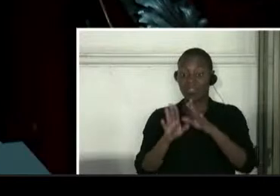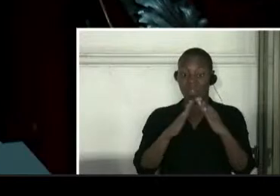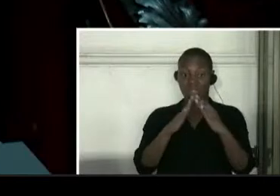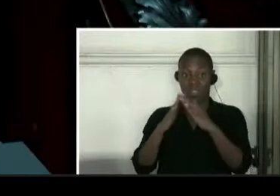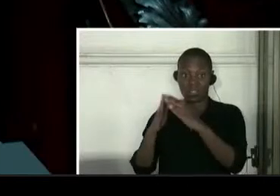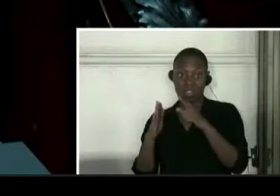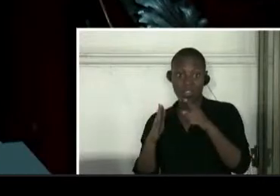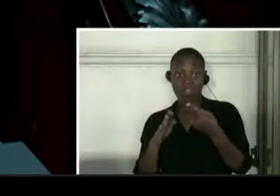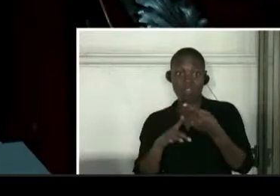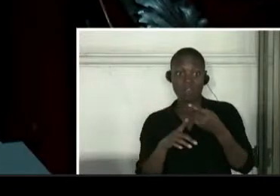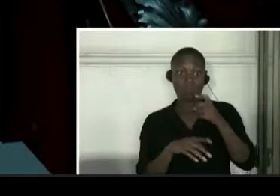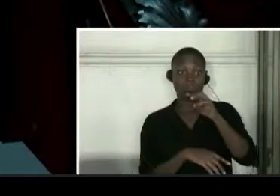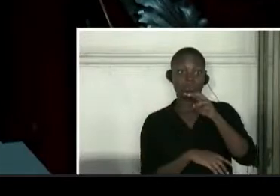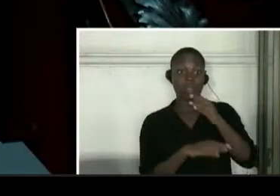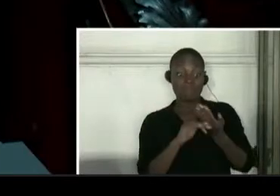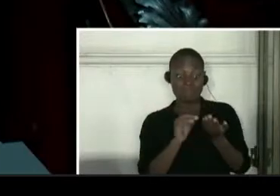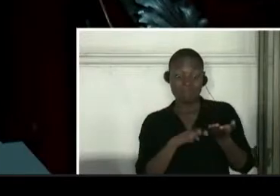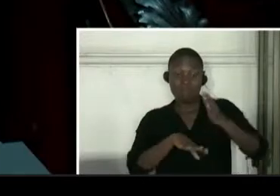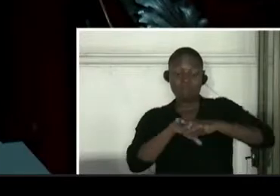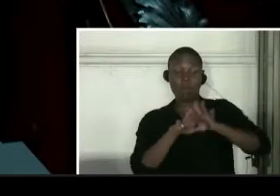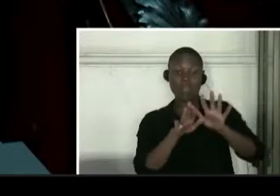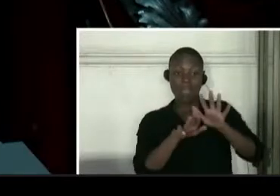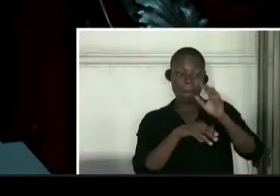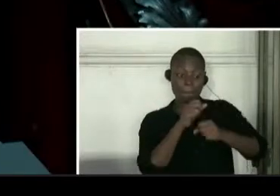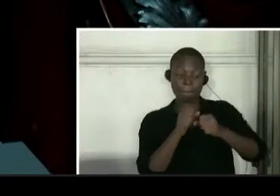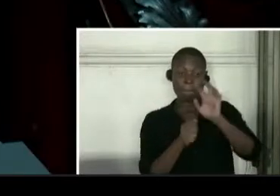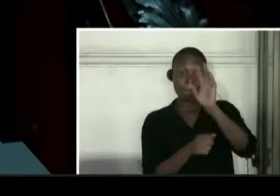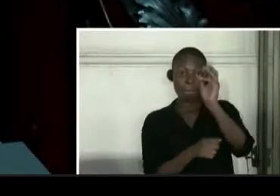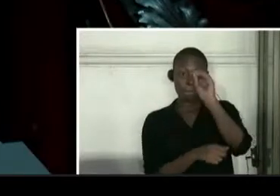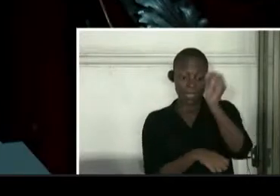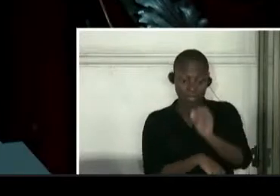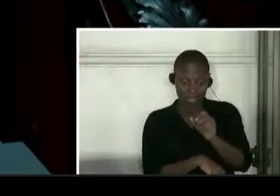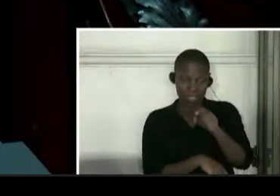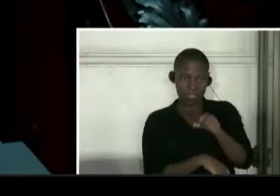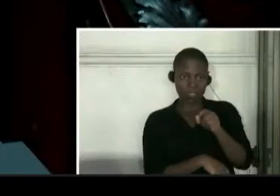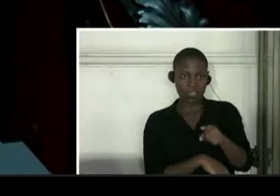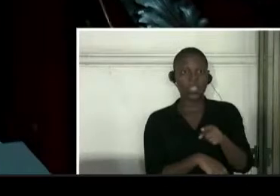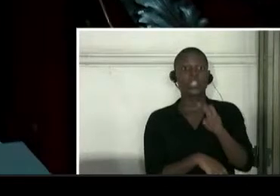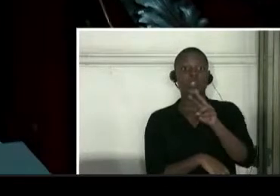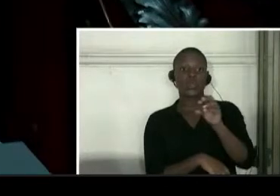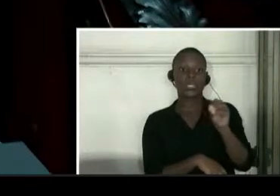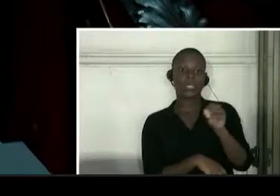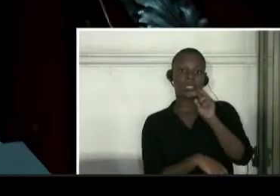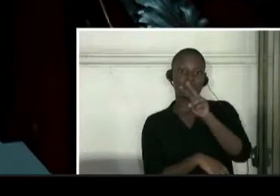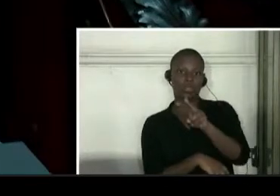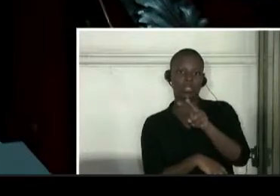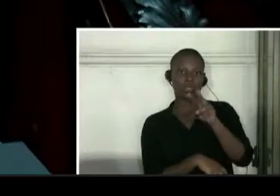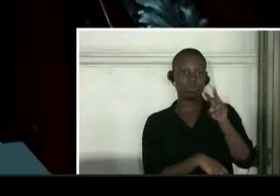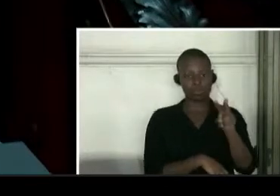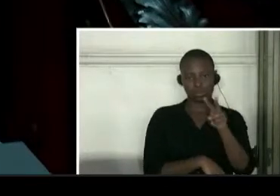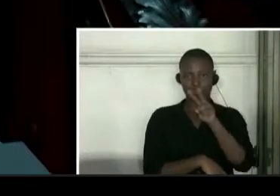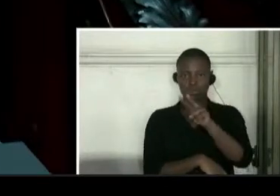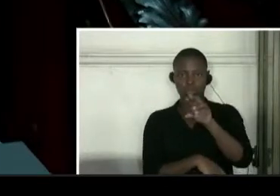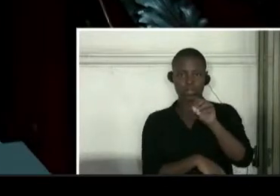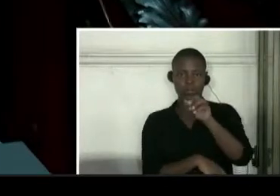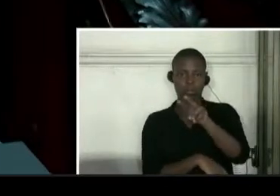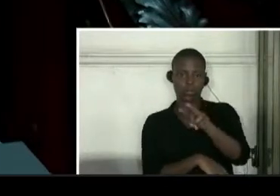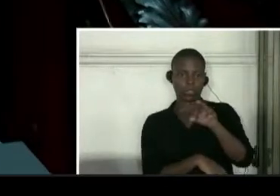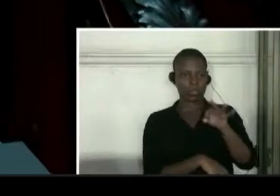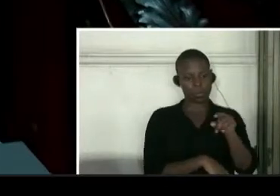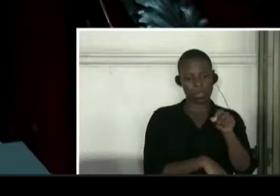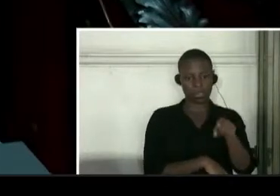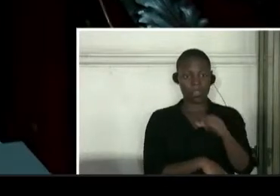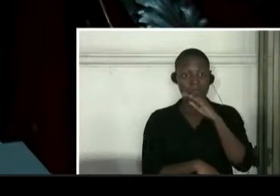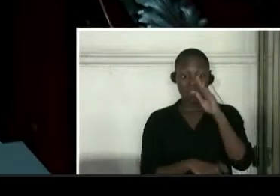9% between 2021-2022 and 2022-2023 financial years. This program provides for